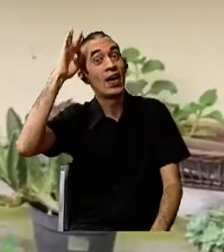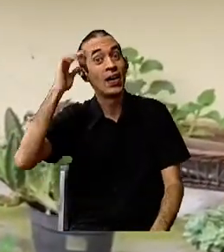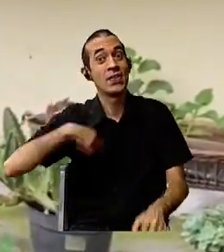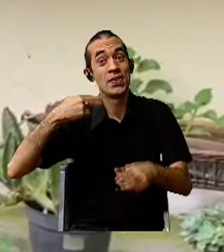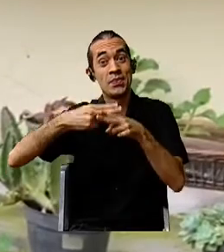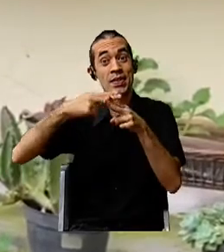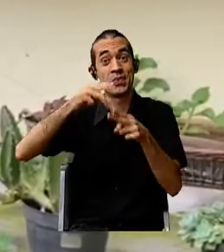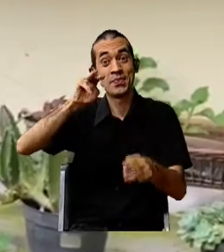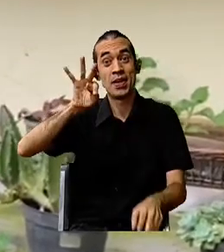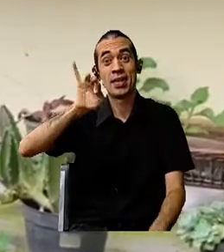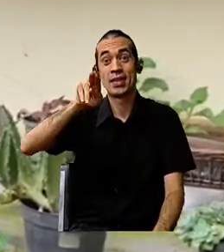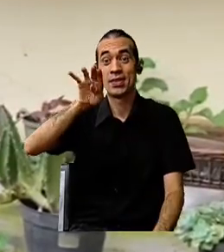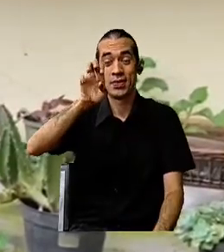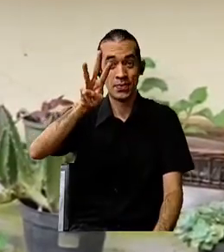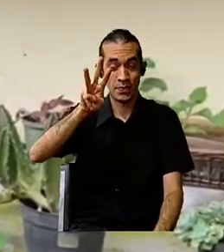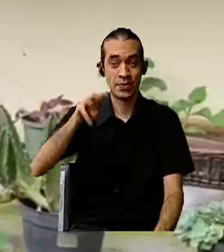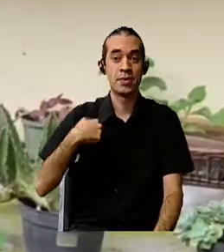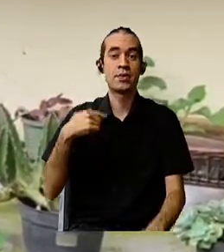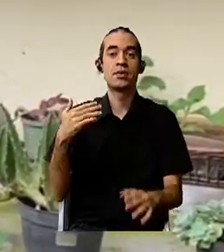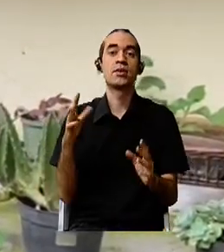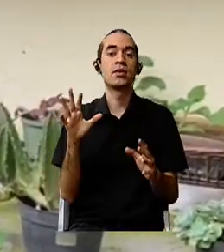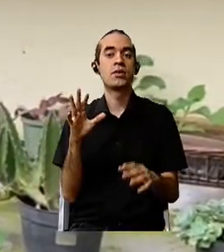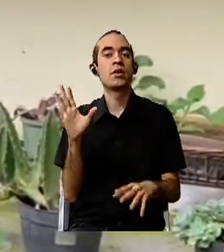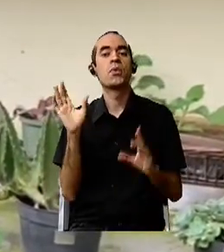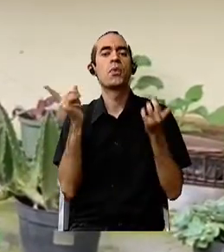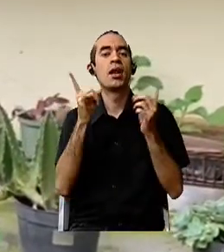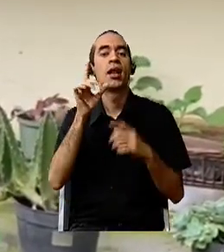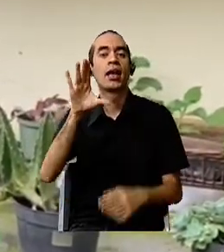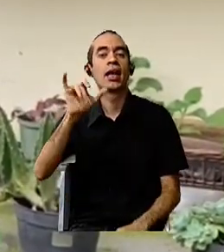Matthew. My pet is a cat.